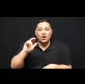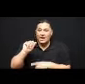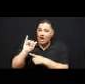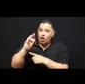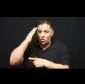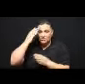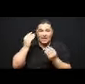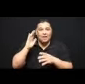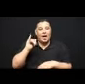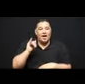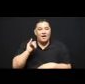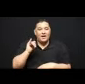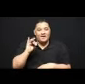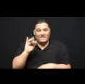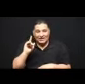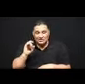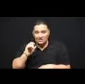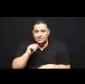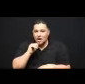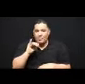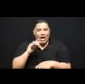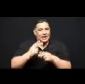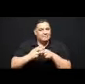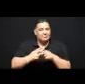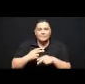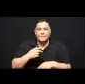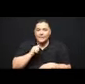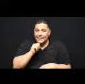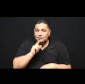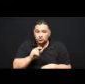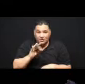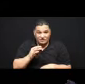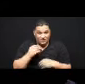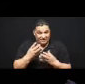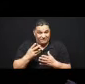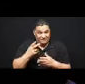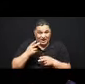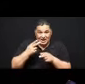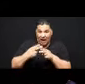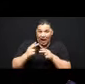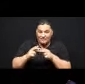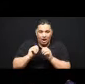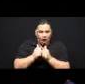sure, if given a knife, how I would carve the lines.